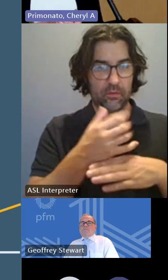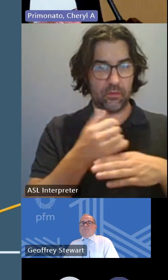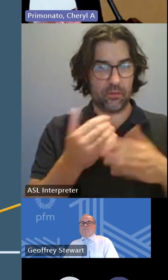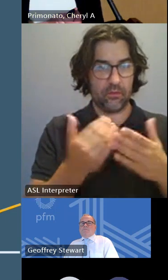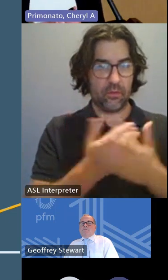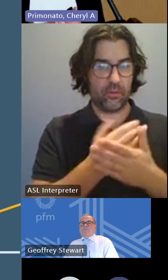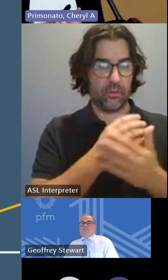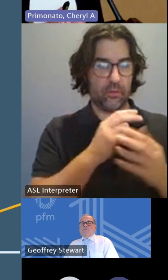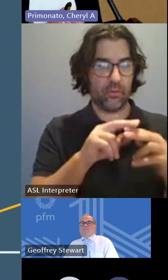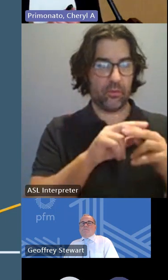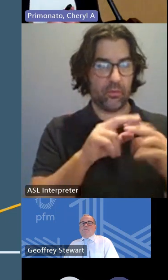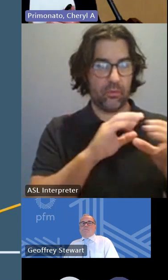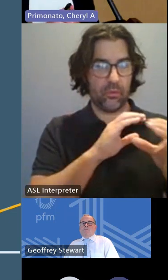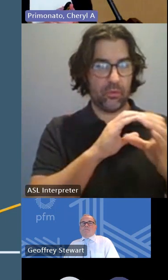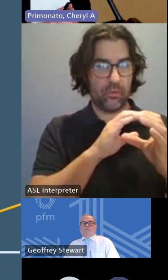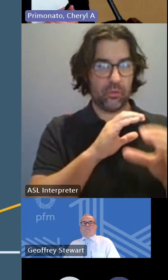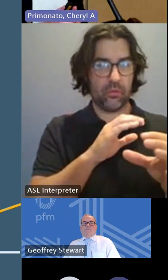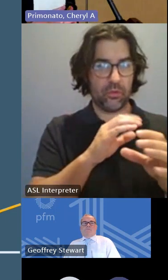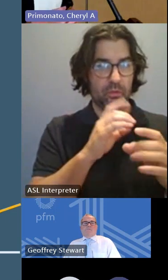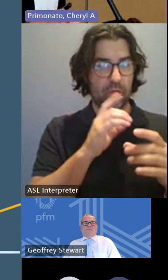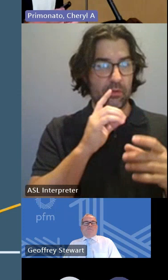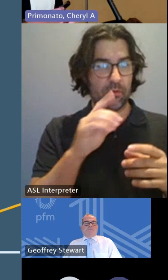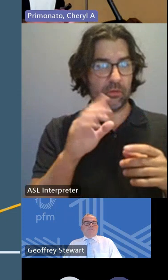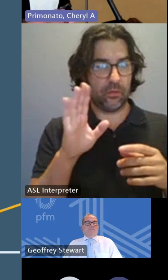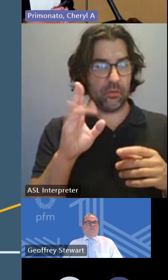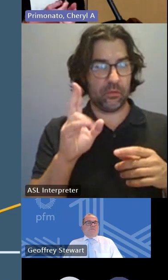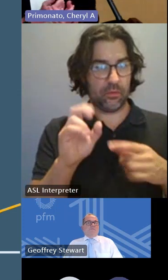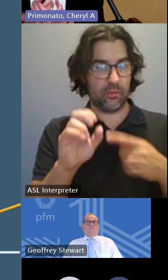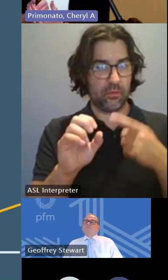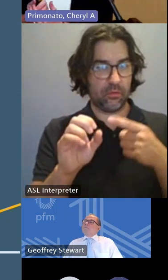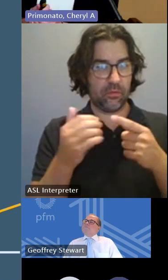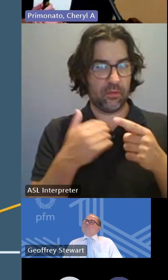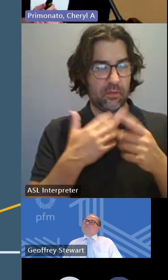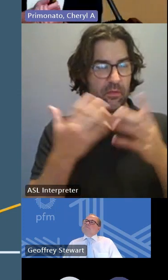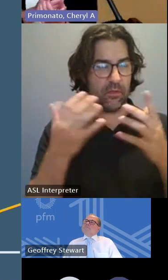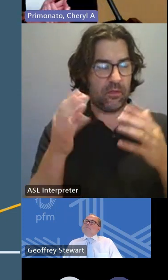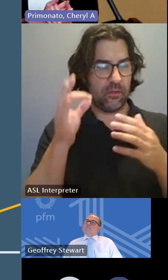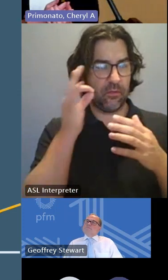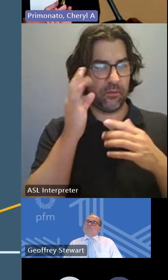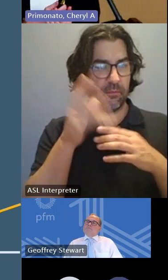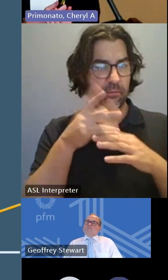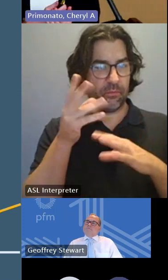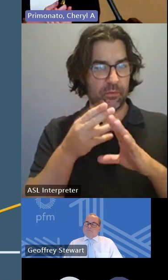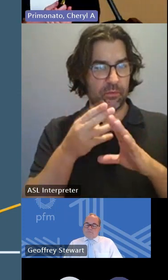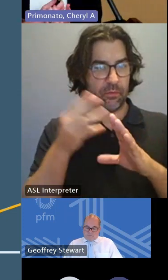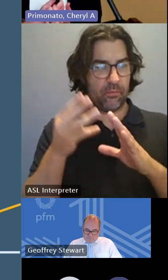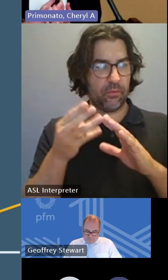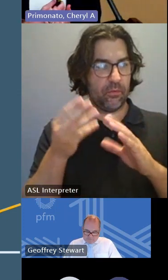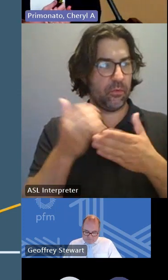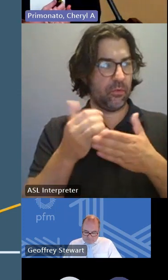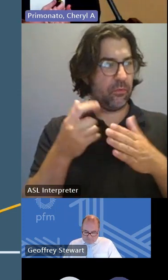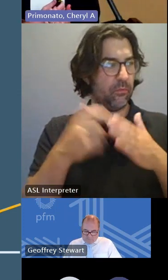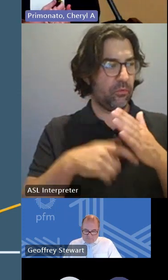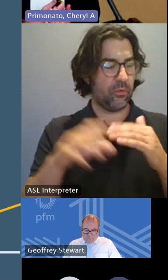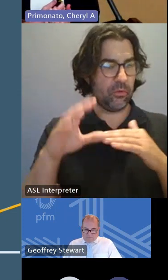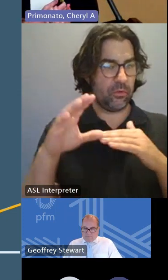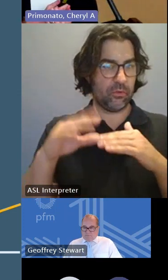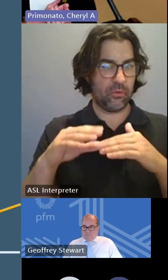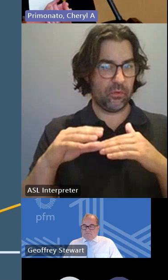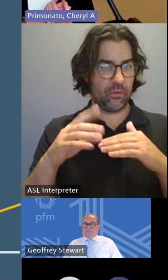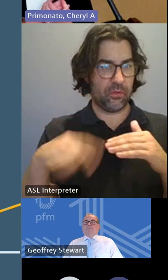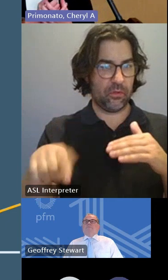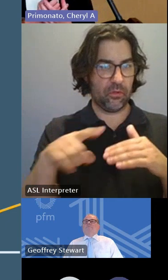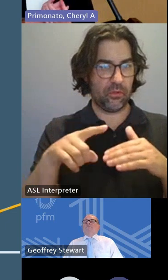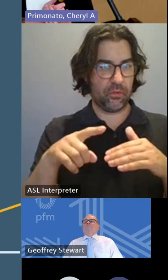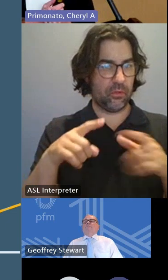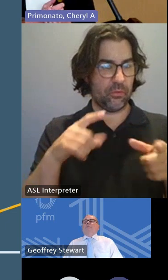cars. And also, unlike buses, which have a lot of federal programs to help offset the capital cost of acquiring those,